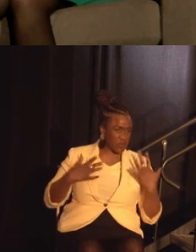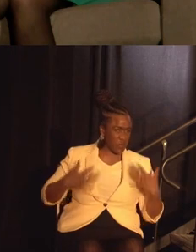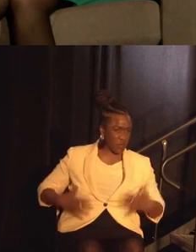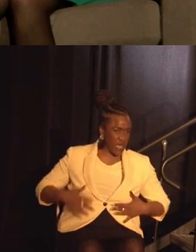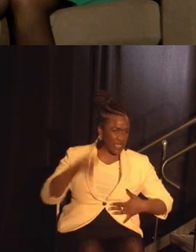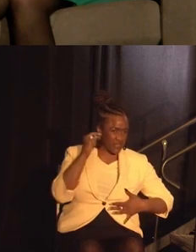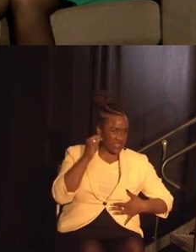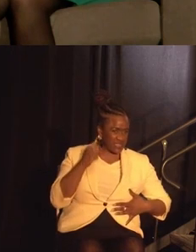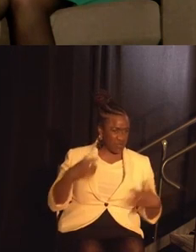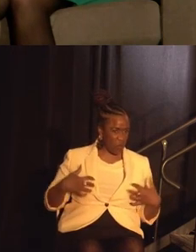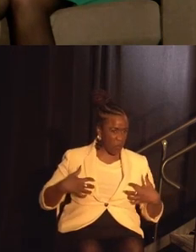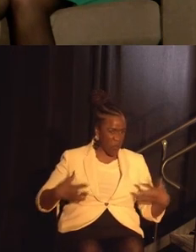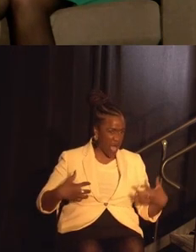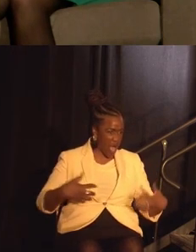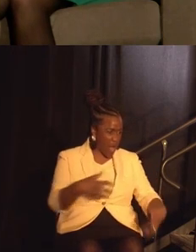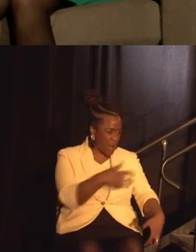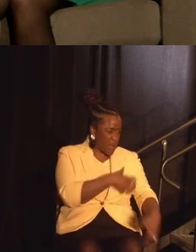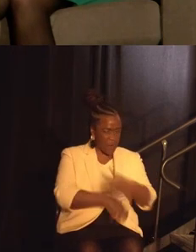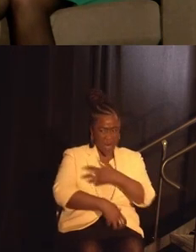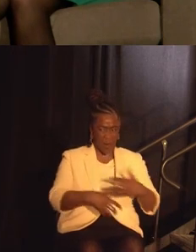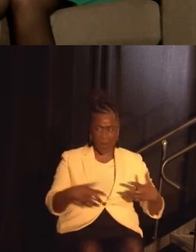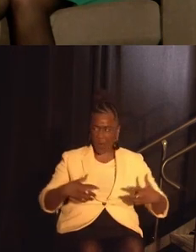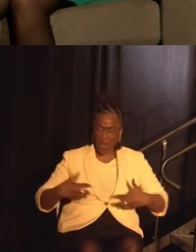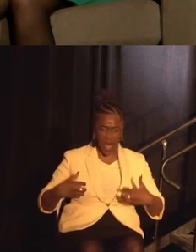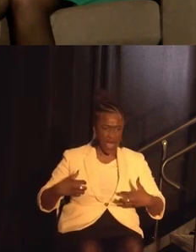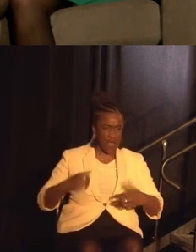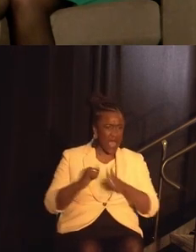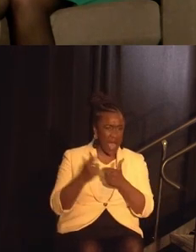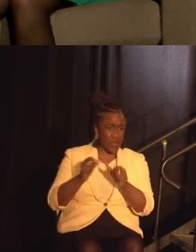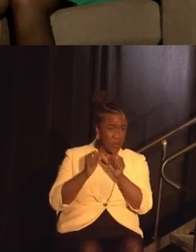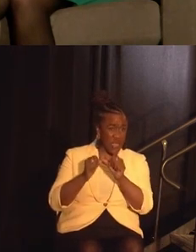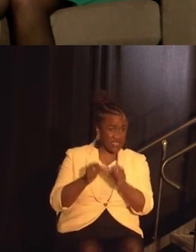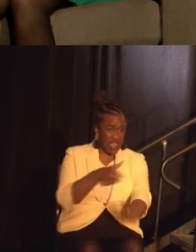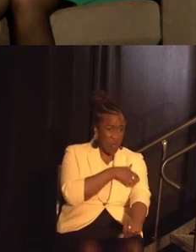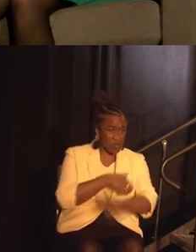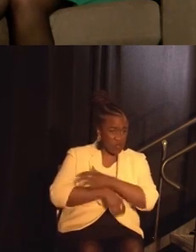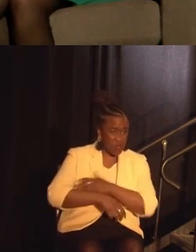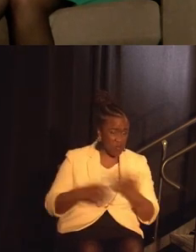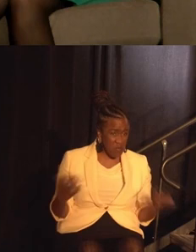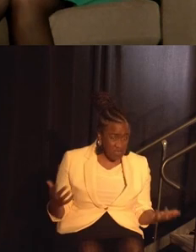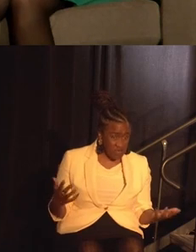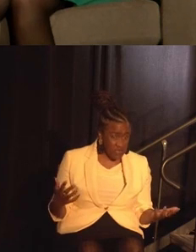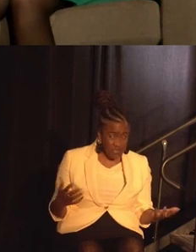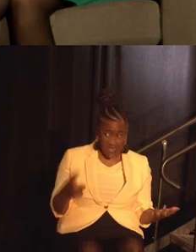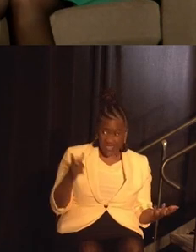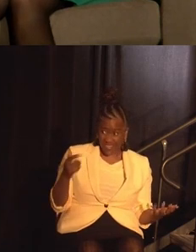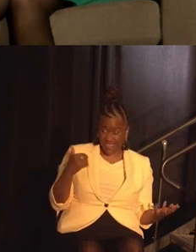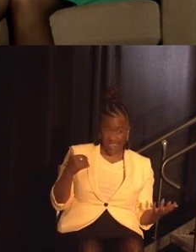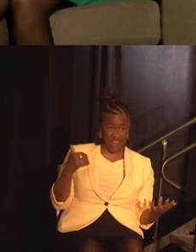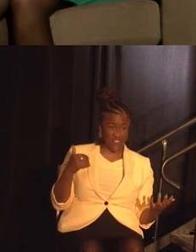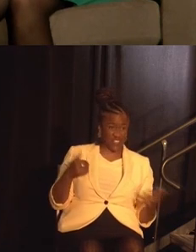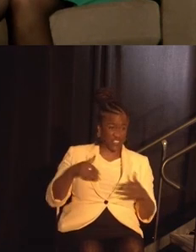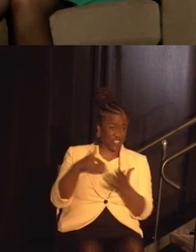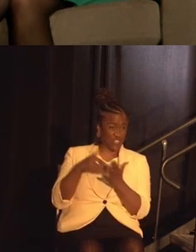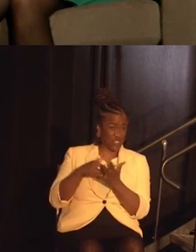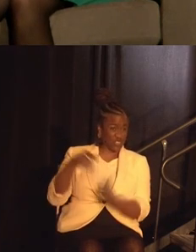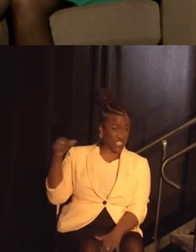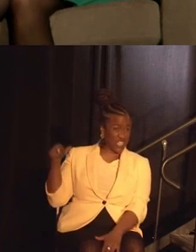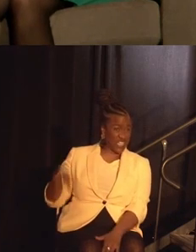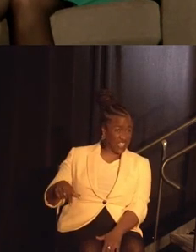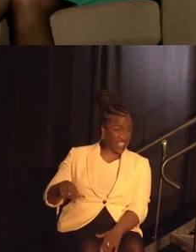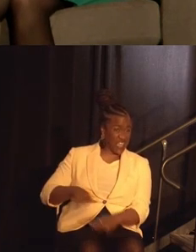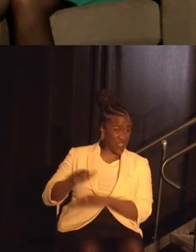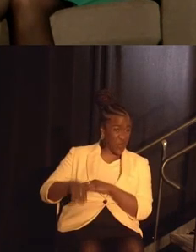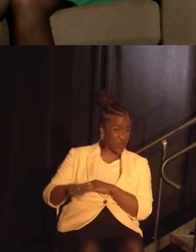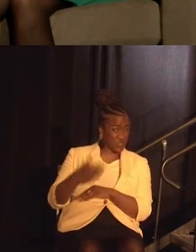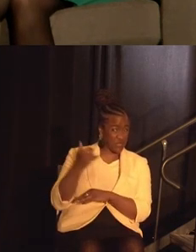a teenage beastmaster? How do you maintain those monster pecs? Do they have endocrinologists under the sea? Because I am